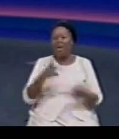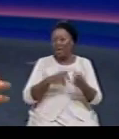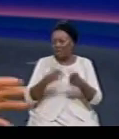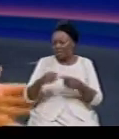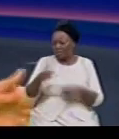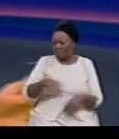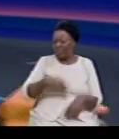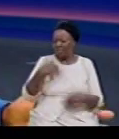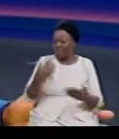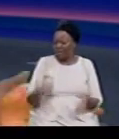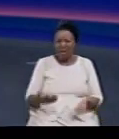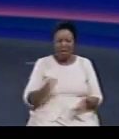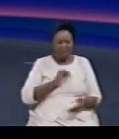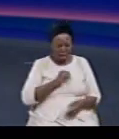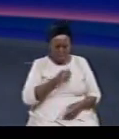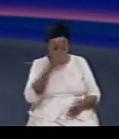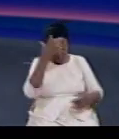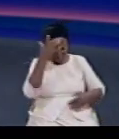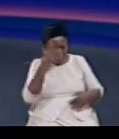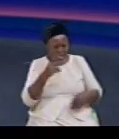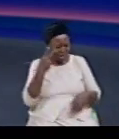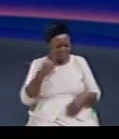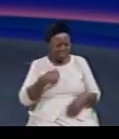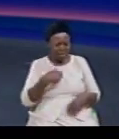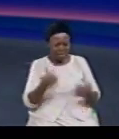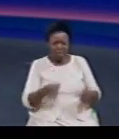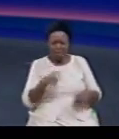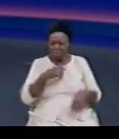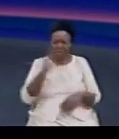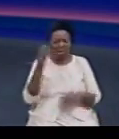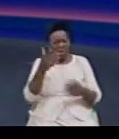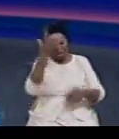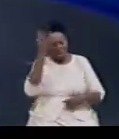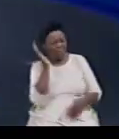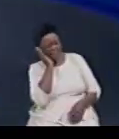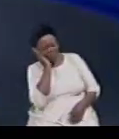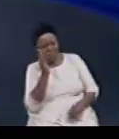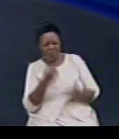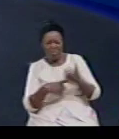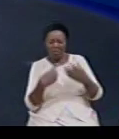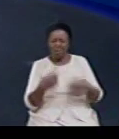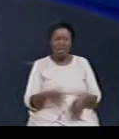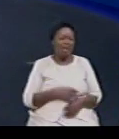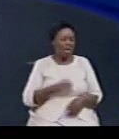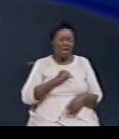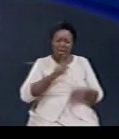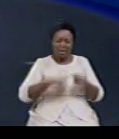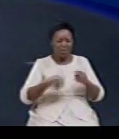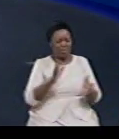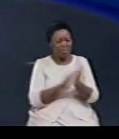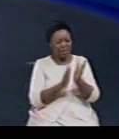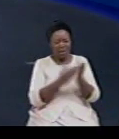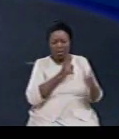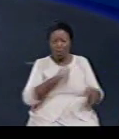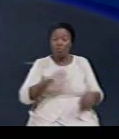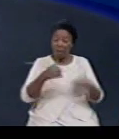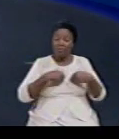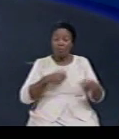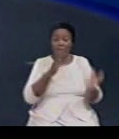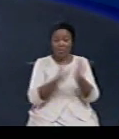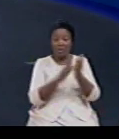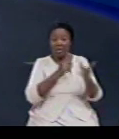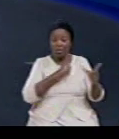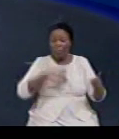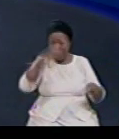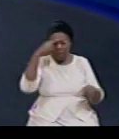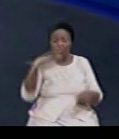water? Praise the Lord, for his mercy endureth forever. Even this kind of sickness that came, and the